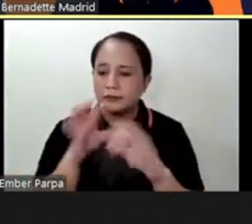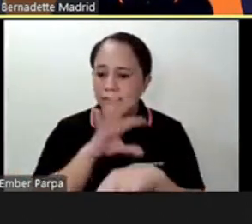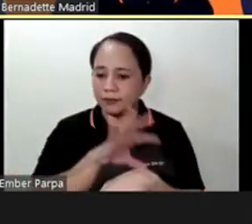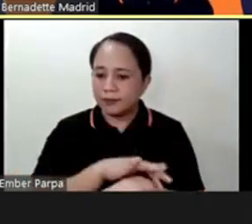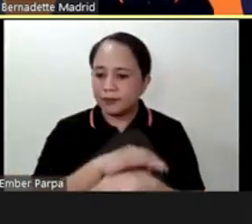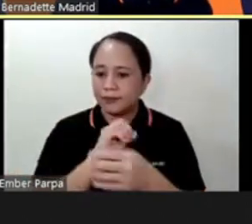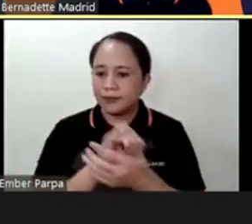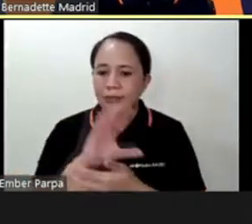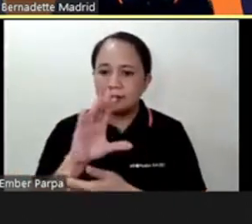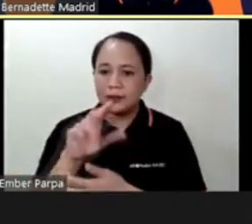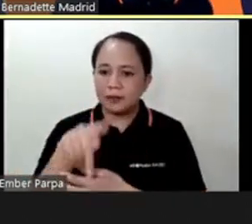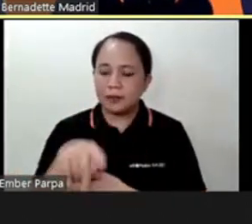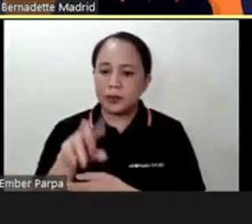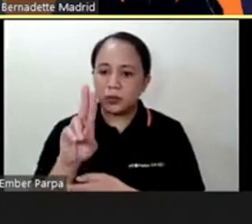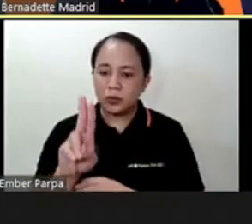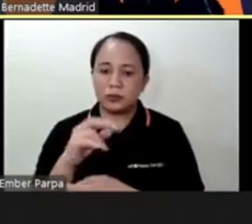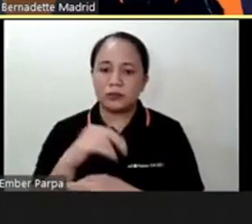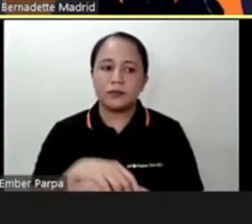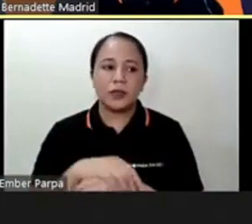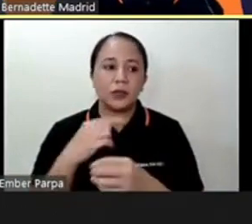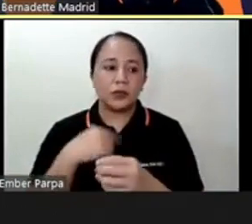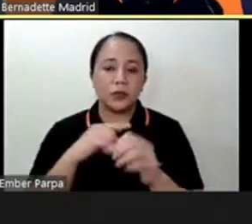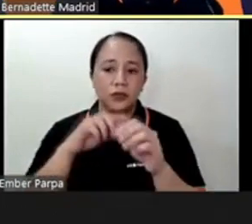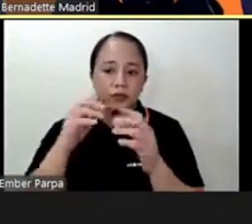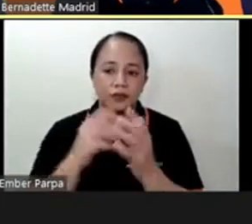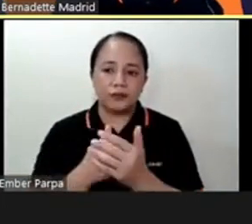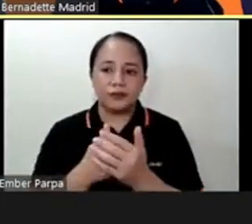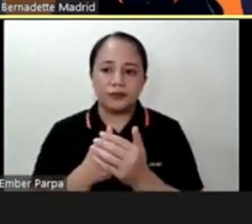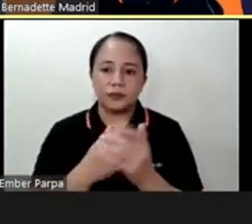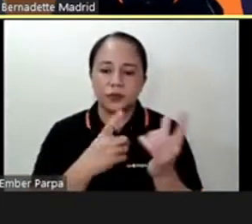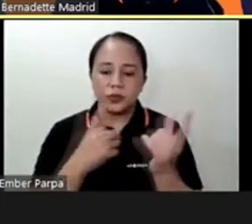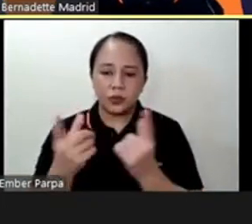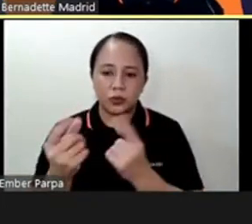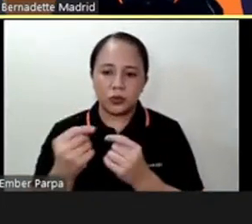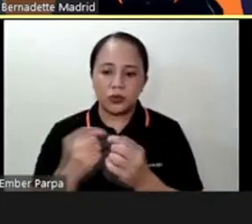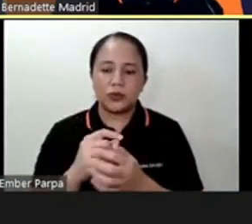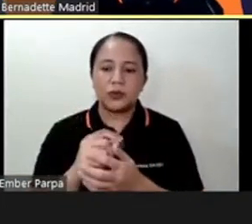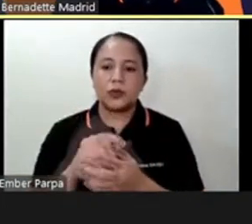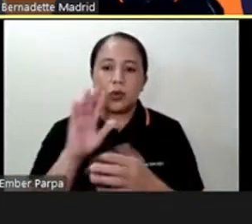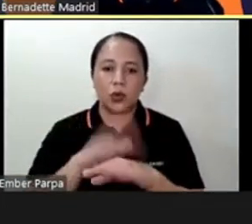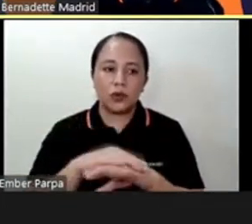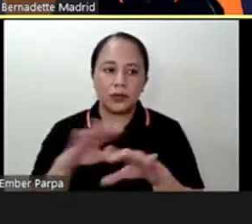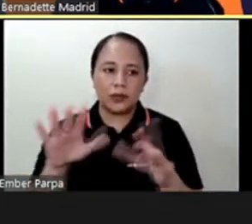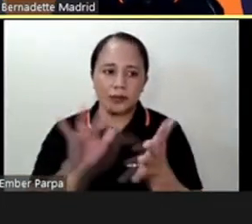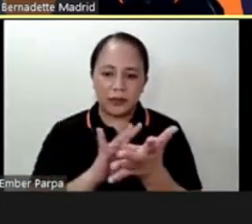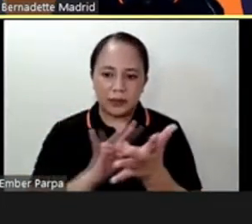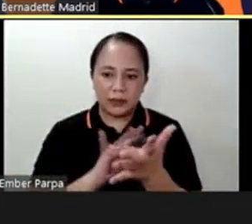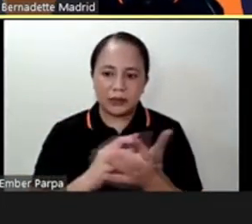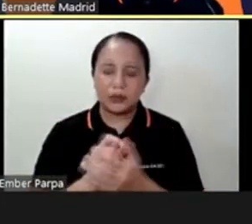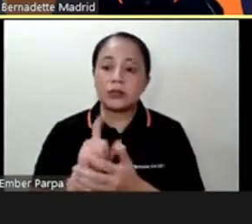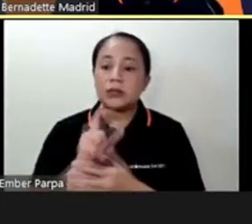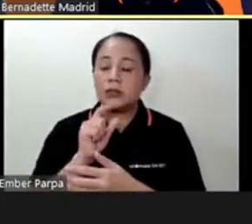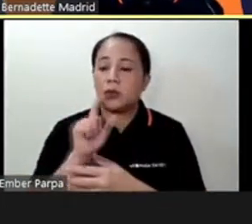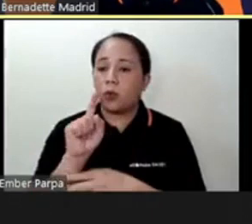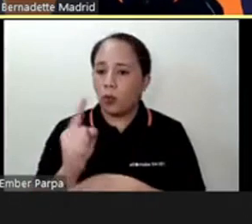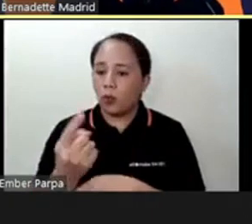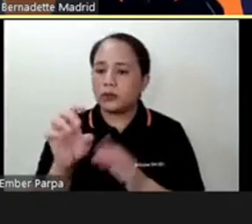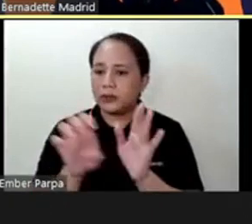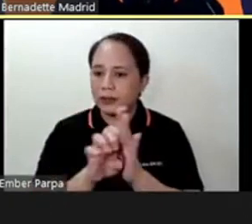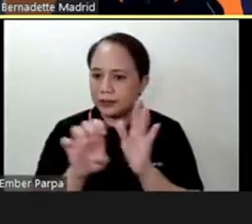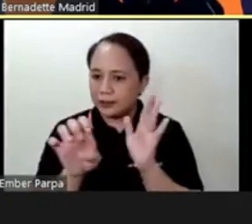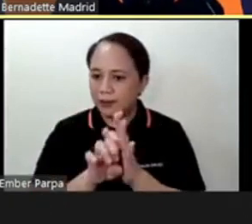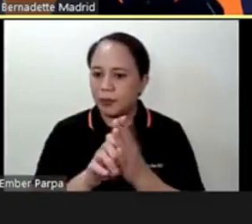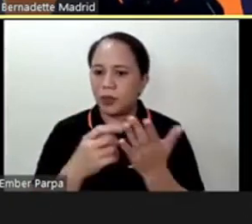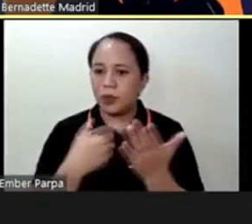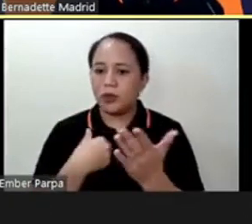at CPU initially to follow-ups through telemedicine. So this is just one example